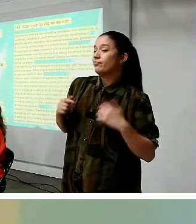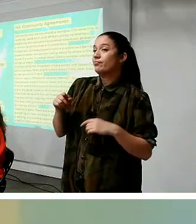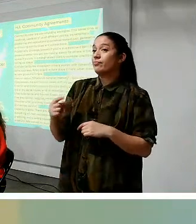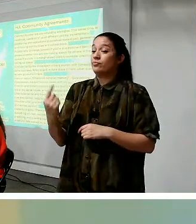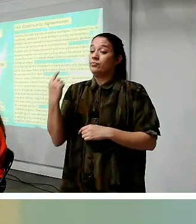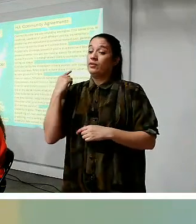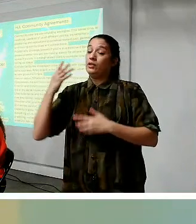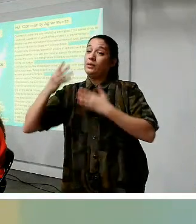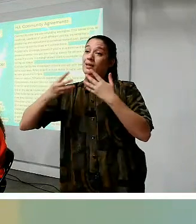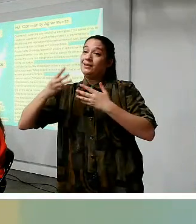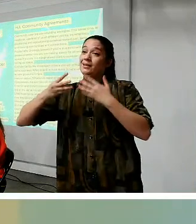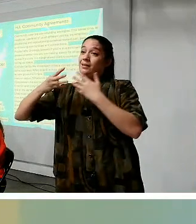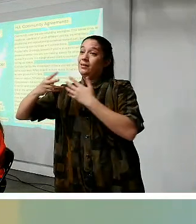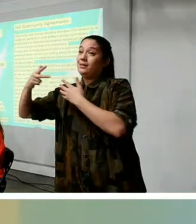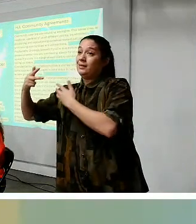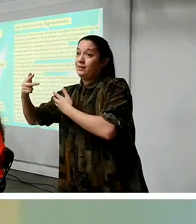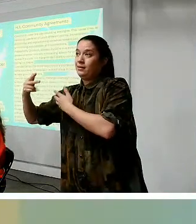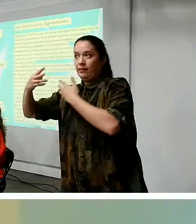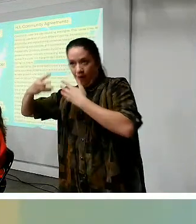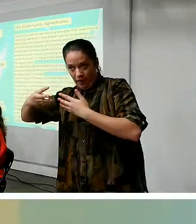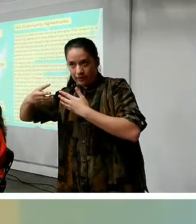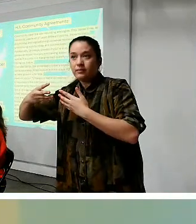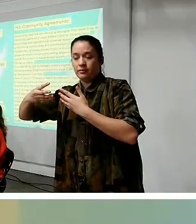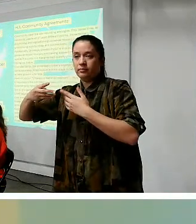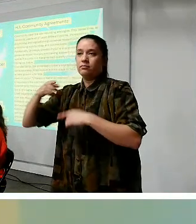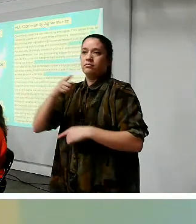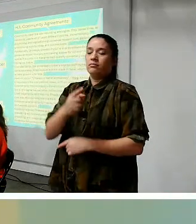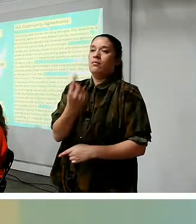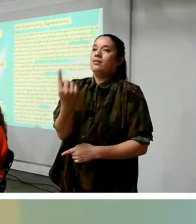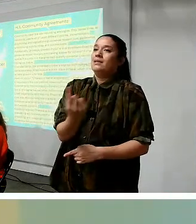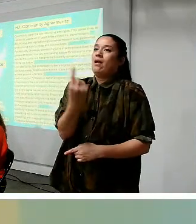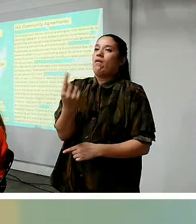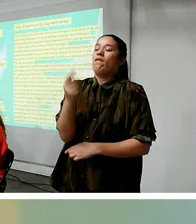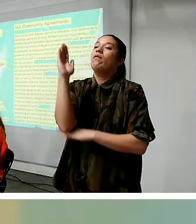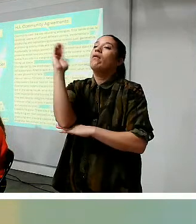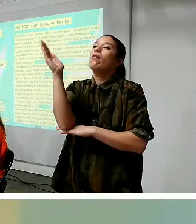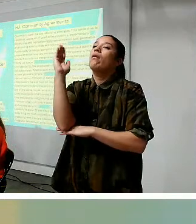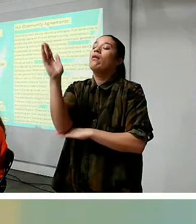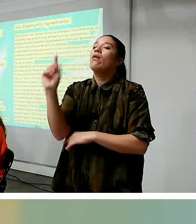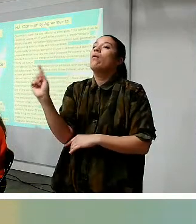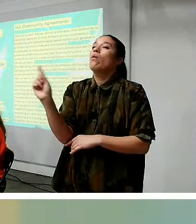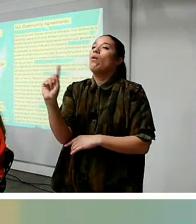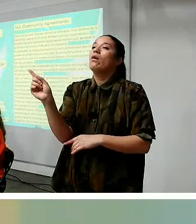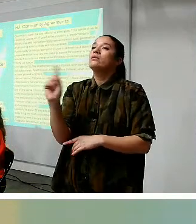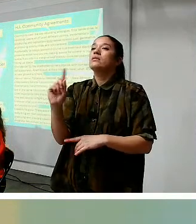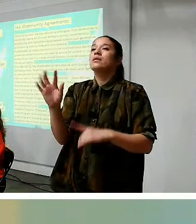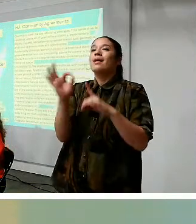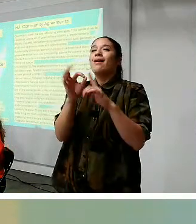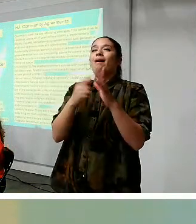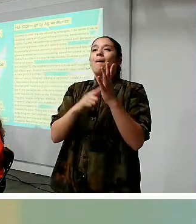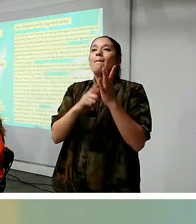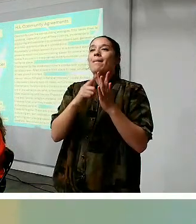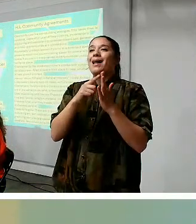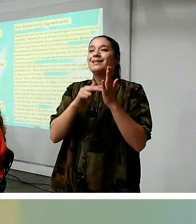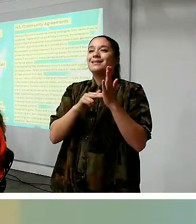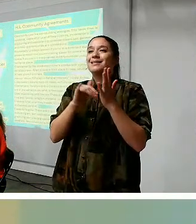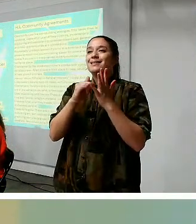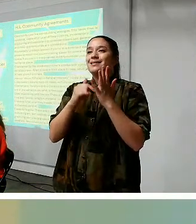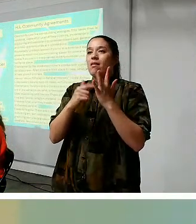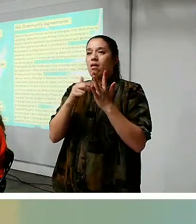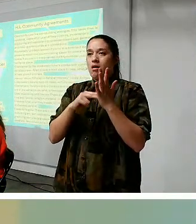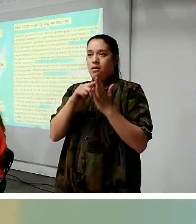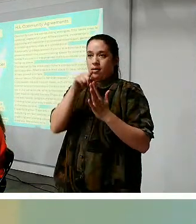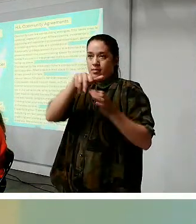the US support of Israel's violent oppression of the people of Palestine. And I just feel like we